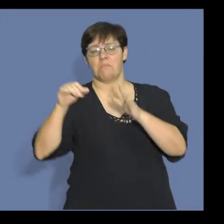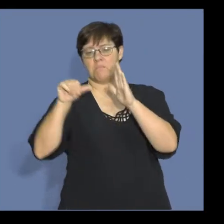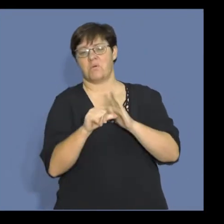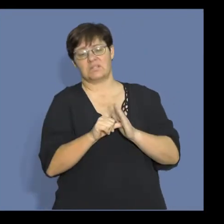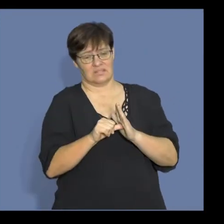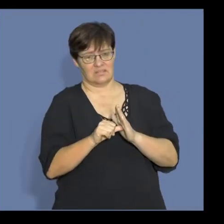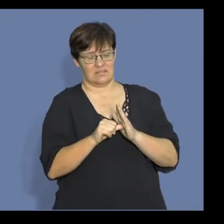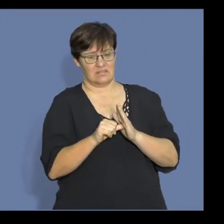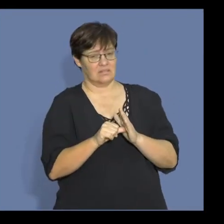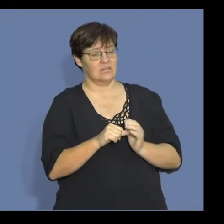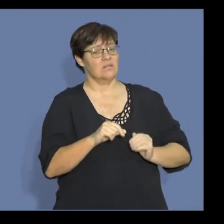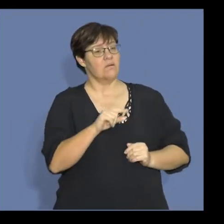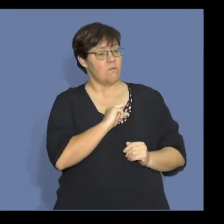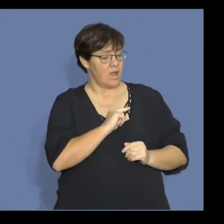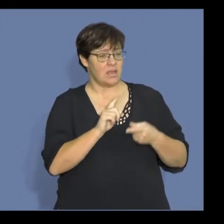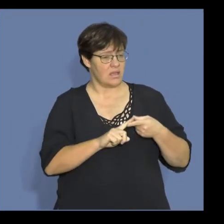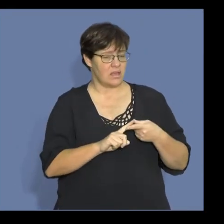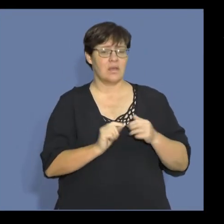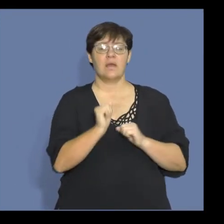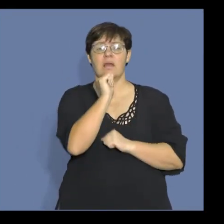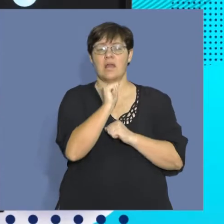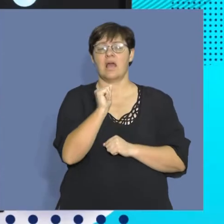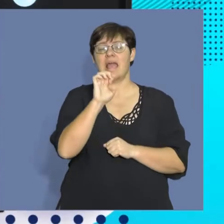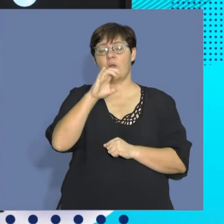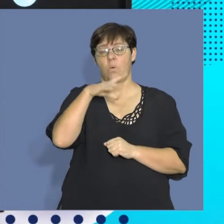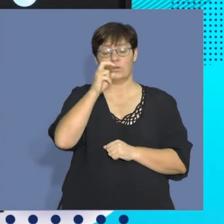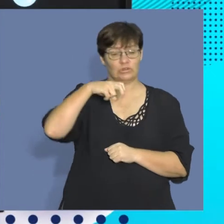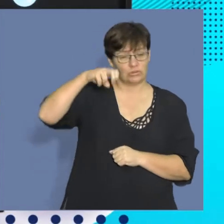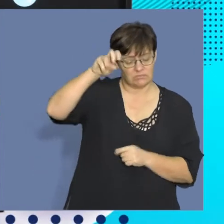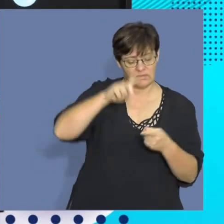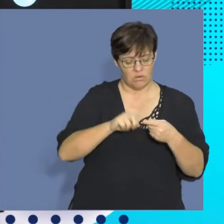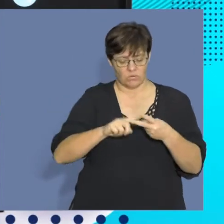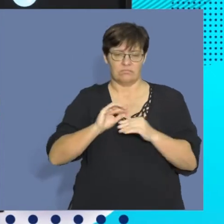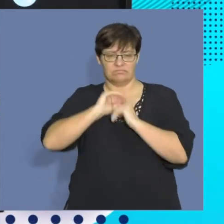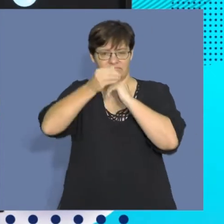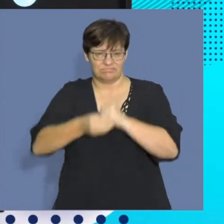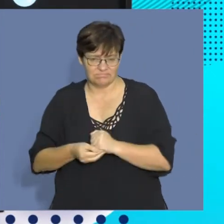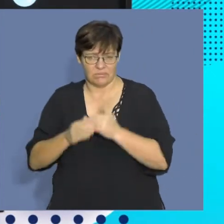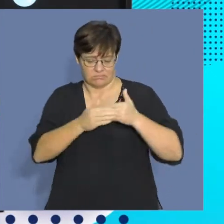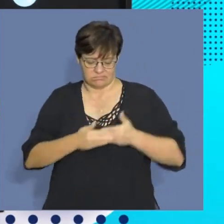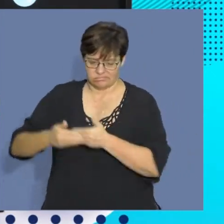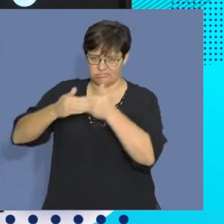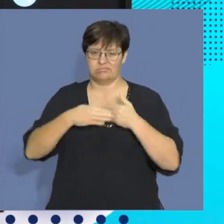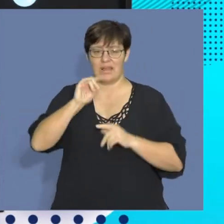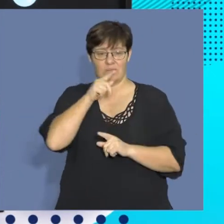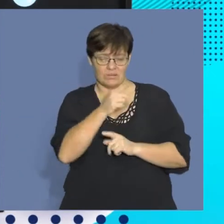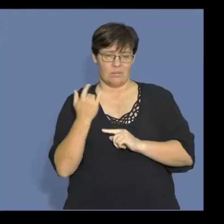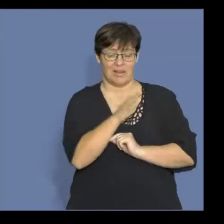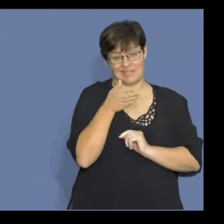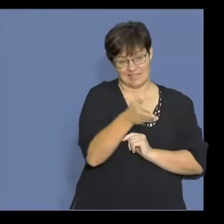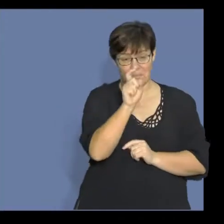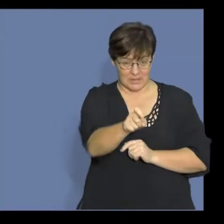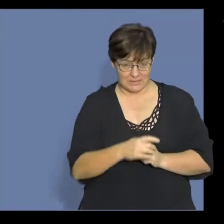us as one, a mechanism of ecotourism, another in terms of conservation hotspots. So that's important for us